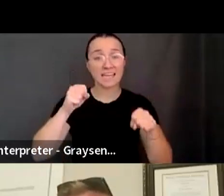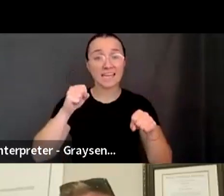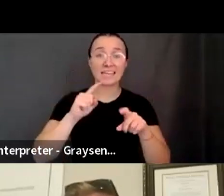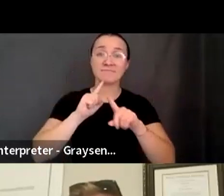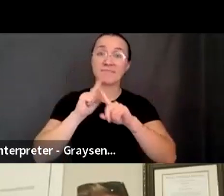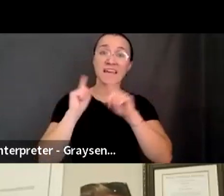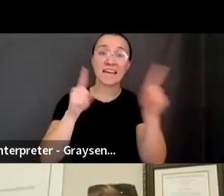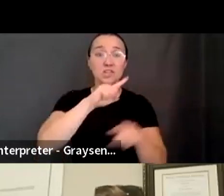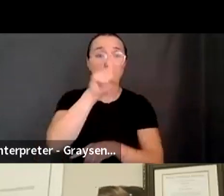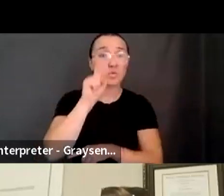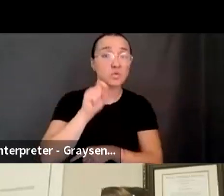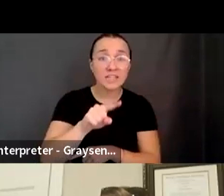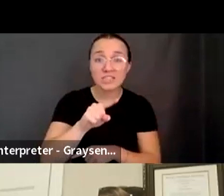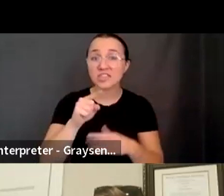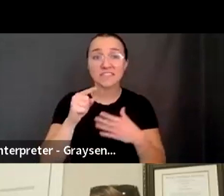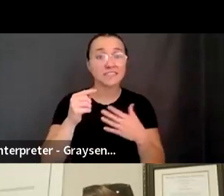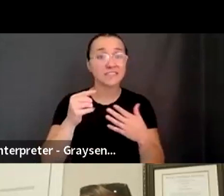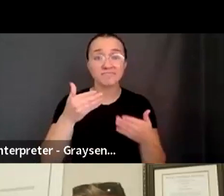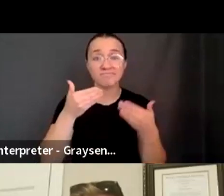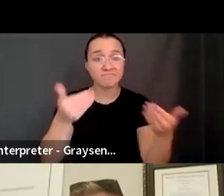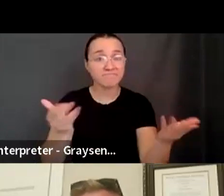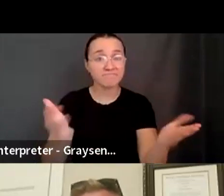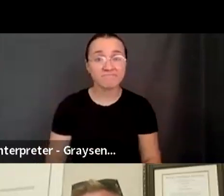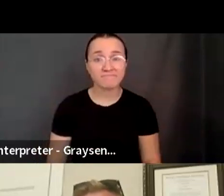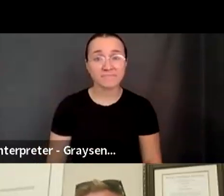anything I can do.